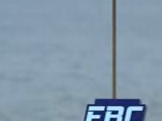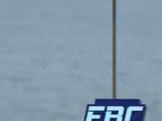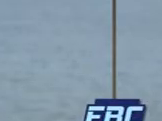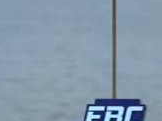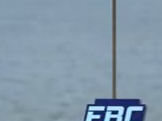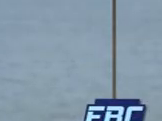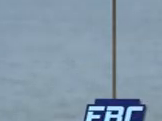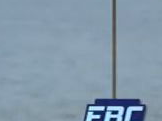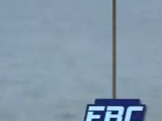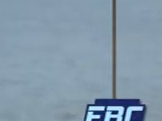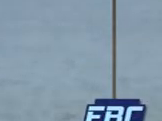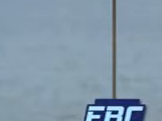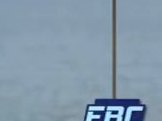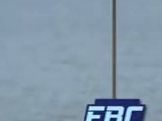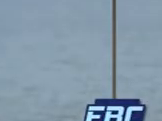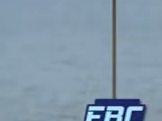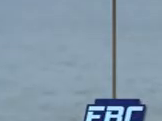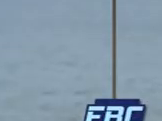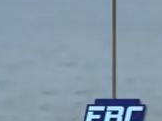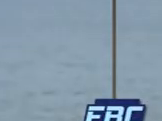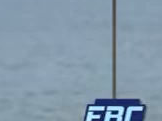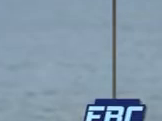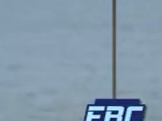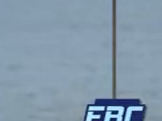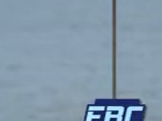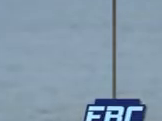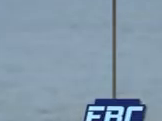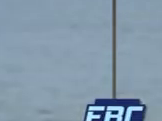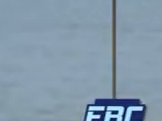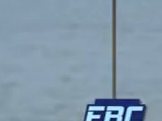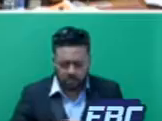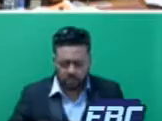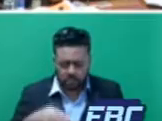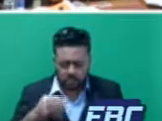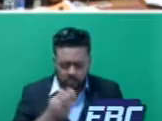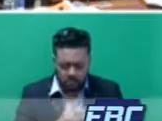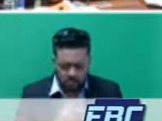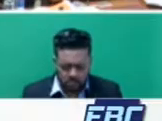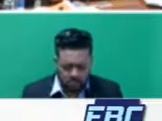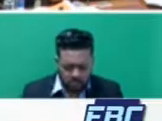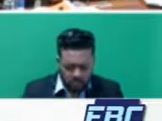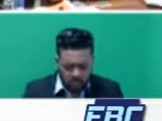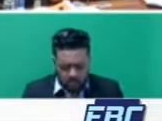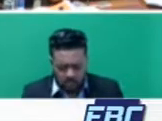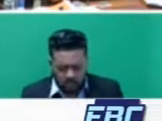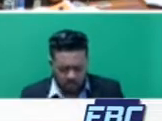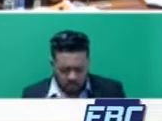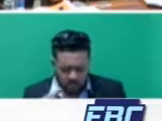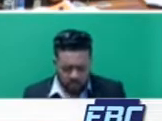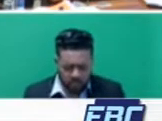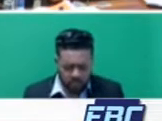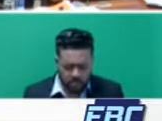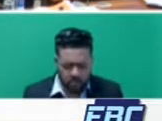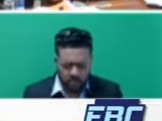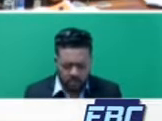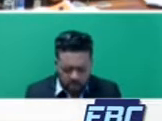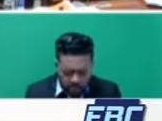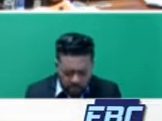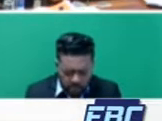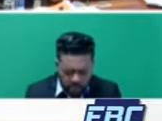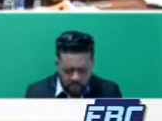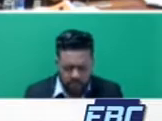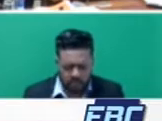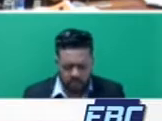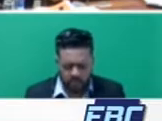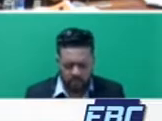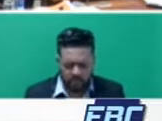to ask the question about the shortage of metformin tablets. Metformin tablets are used to treat type 2